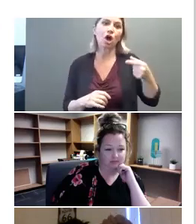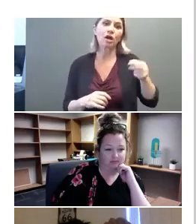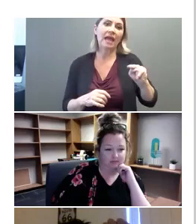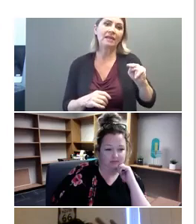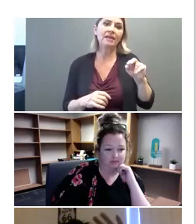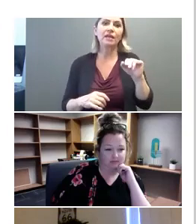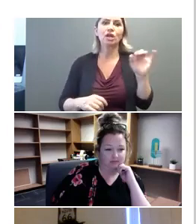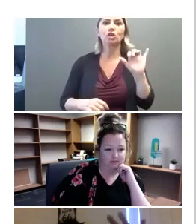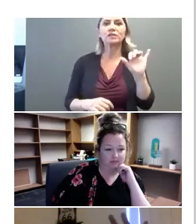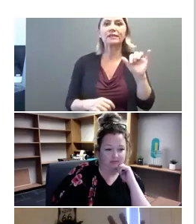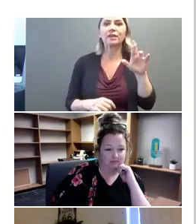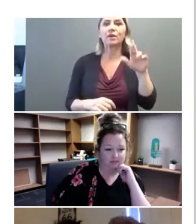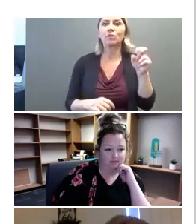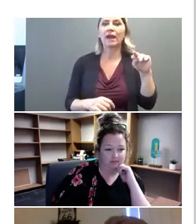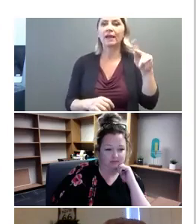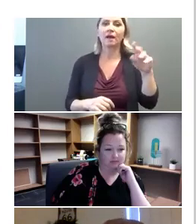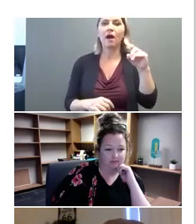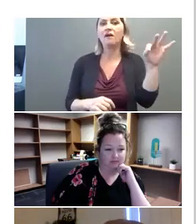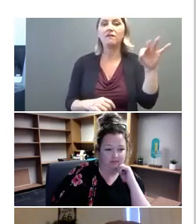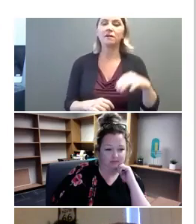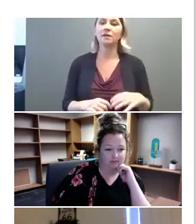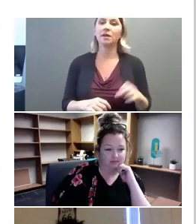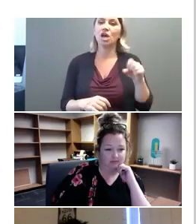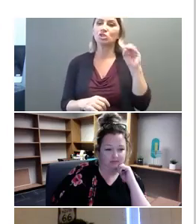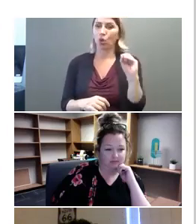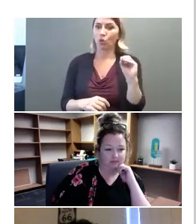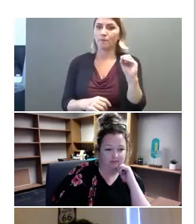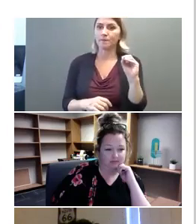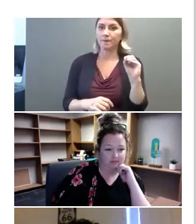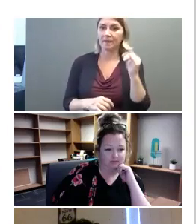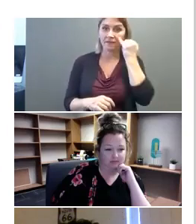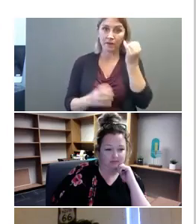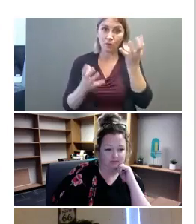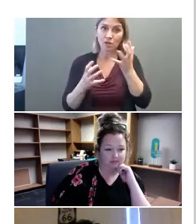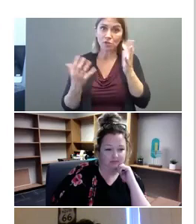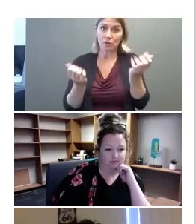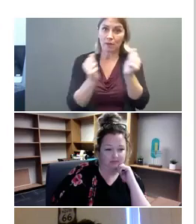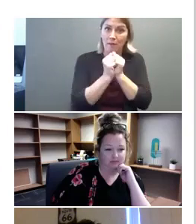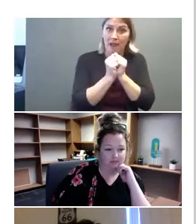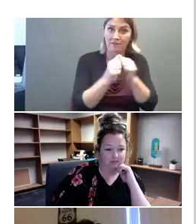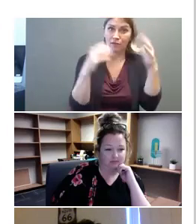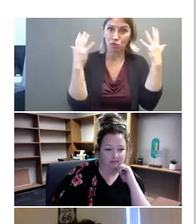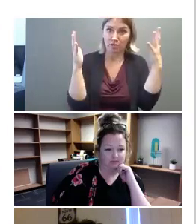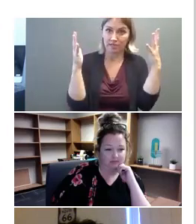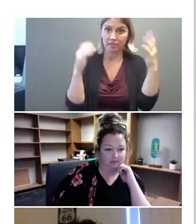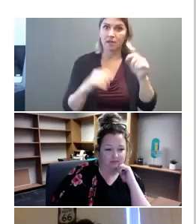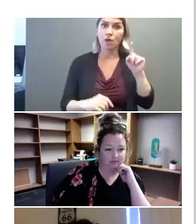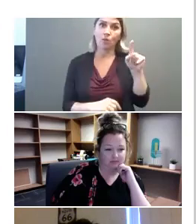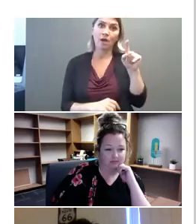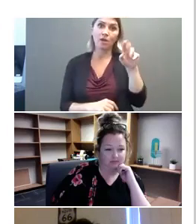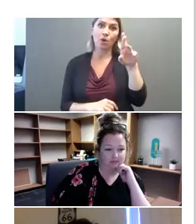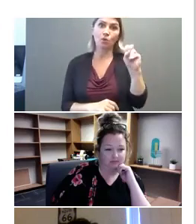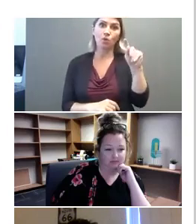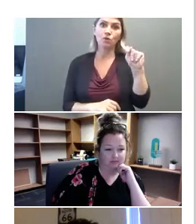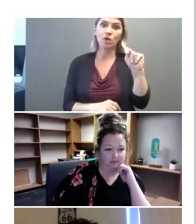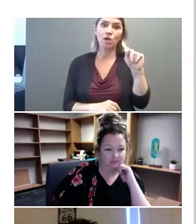of your root node in a perfect world. So if we want to combine two trees, then one root node needs to become